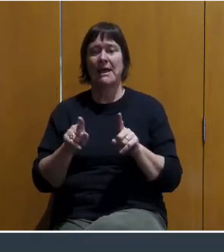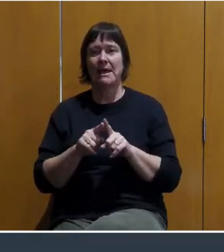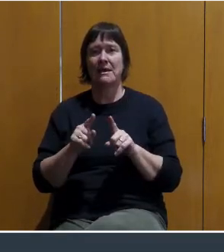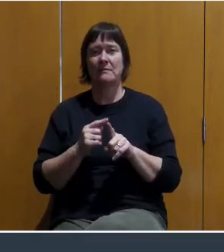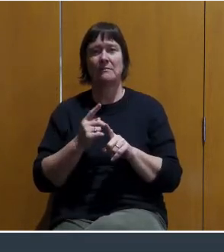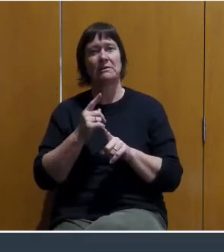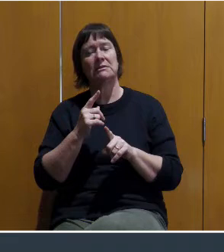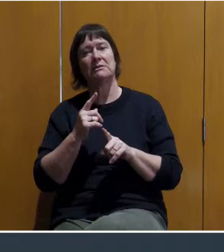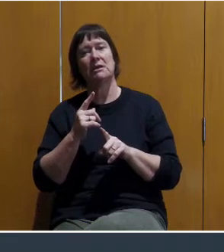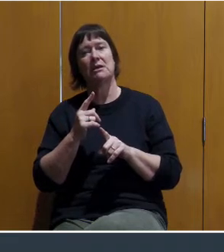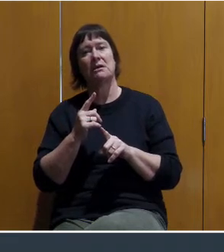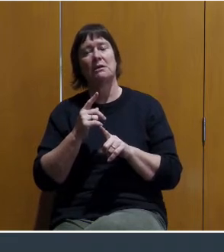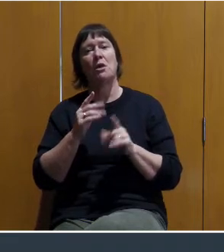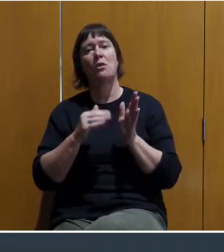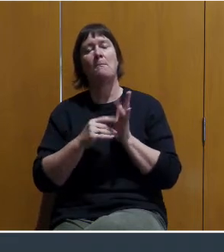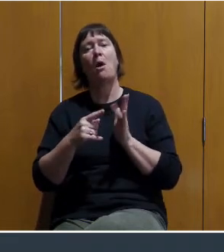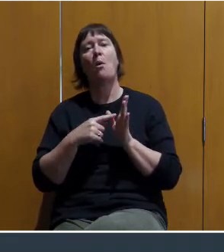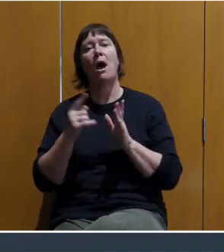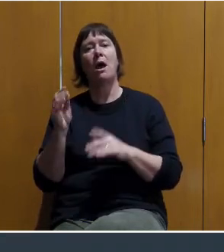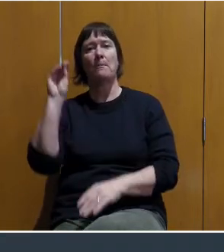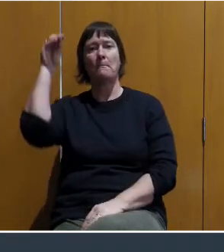Thank you. Thank you very much, Angie.